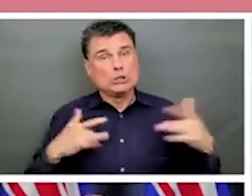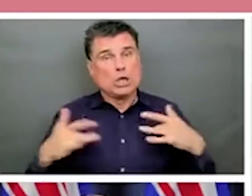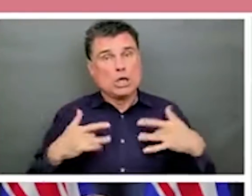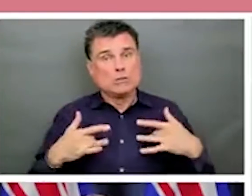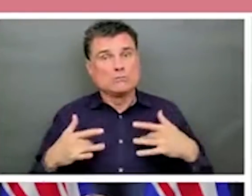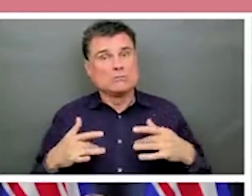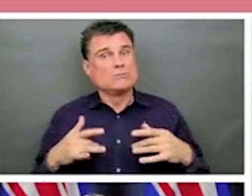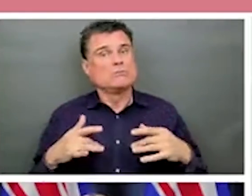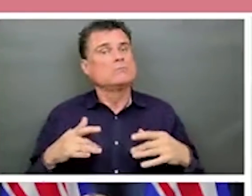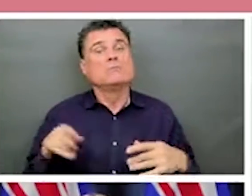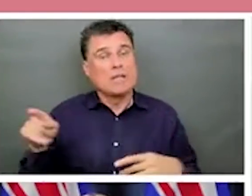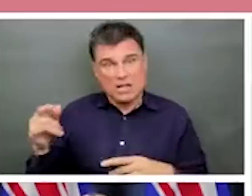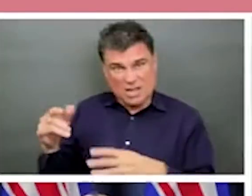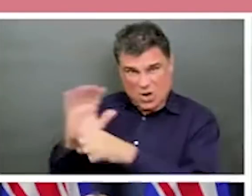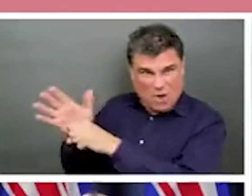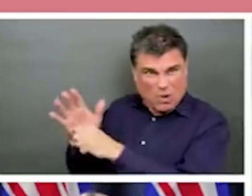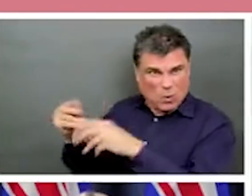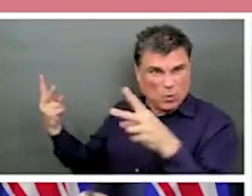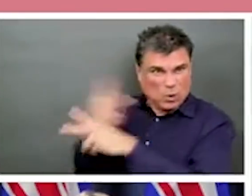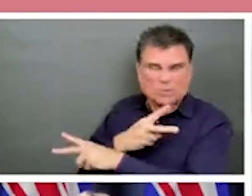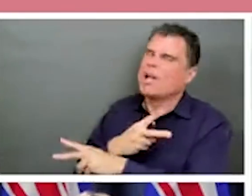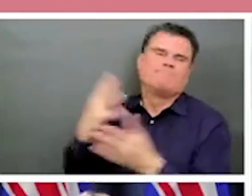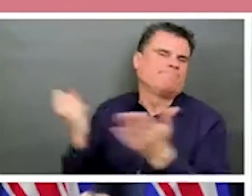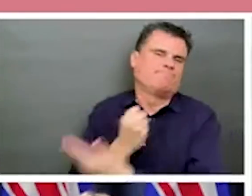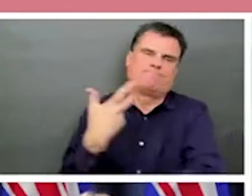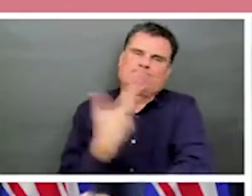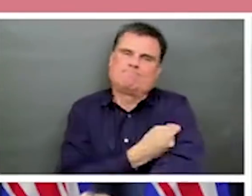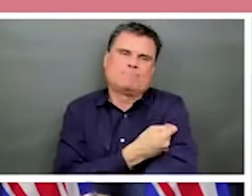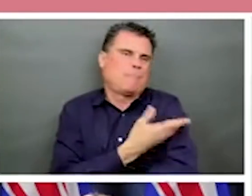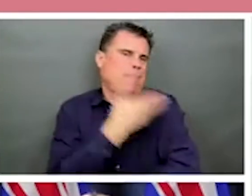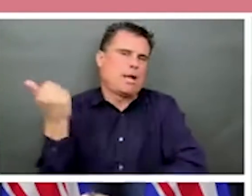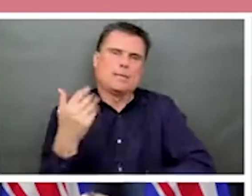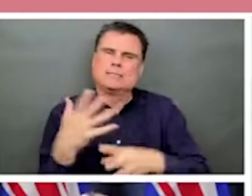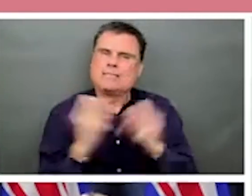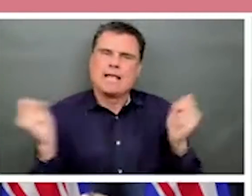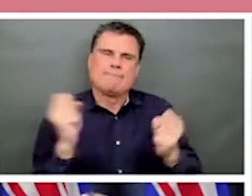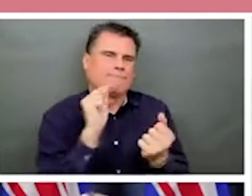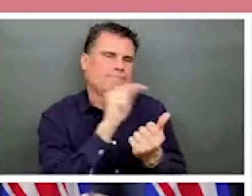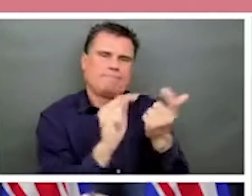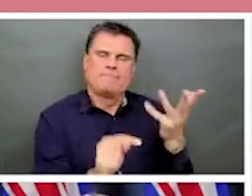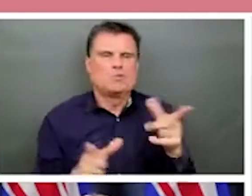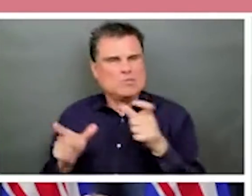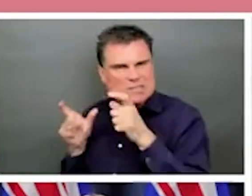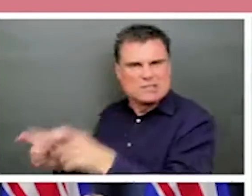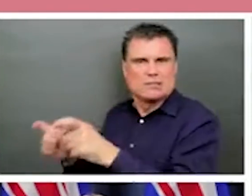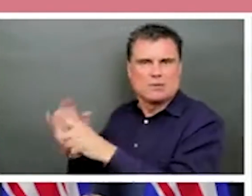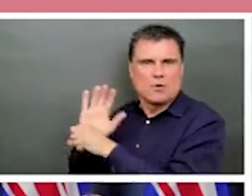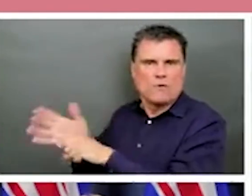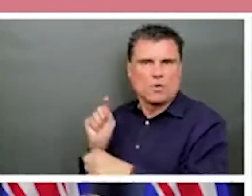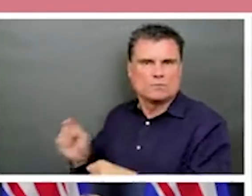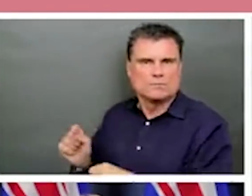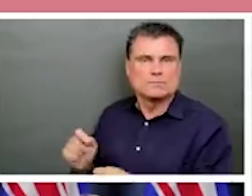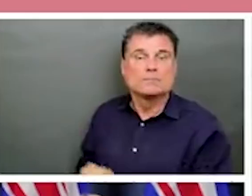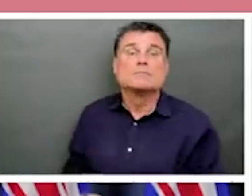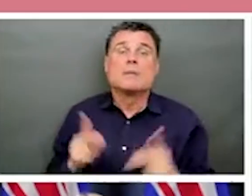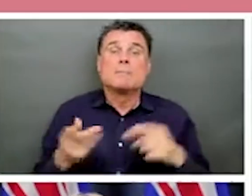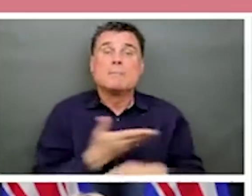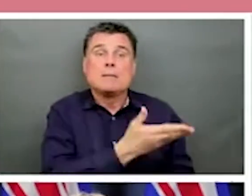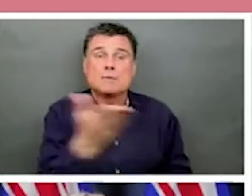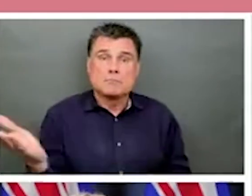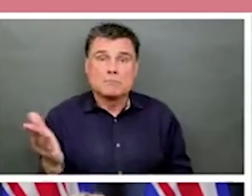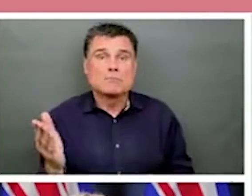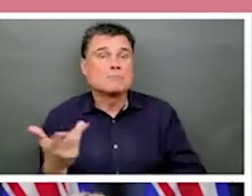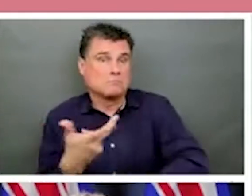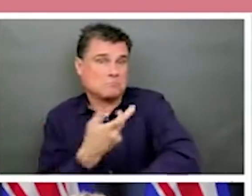The eligibility of people for these programs will be validated before they're immunized, and it